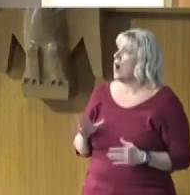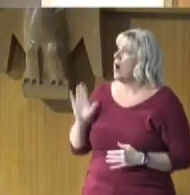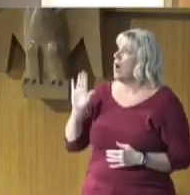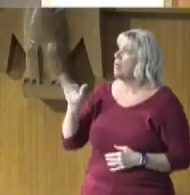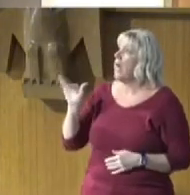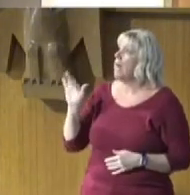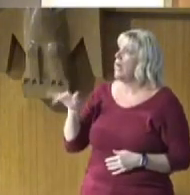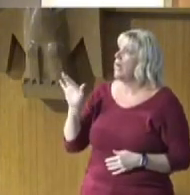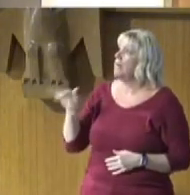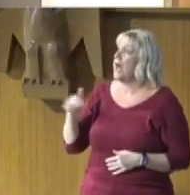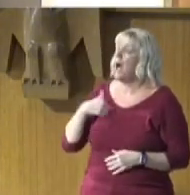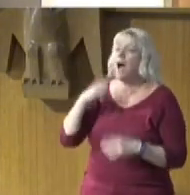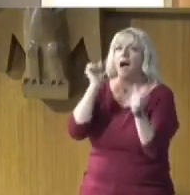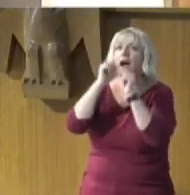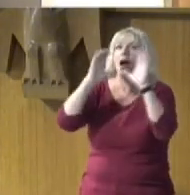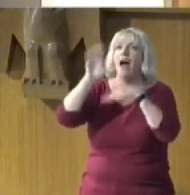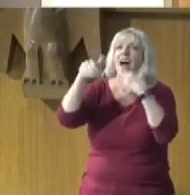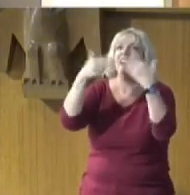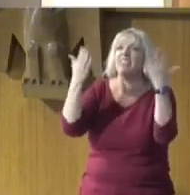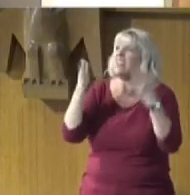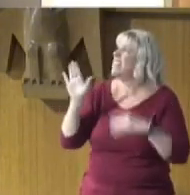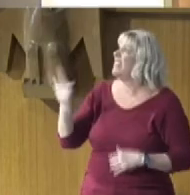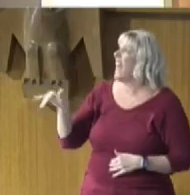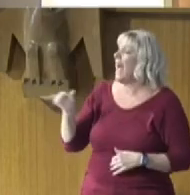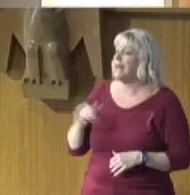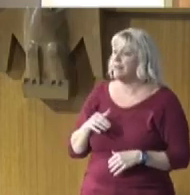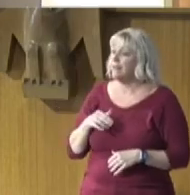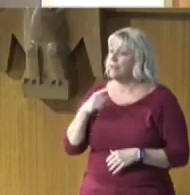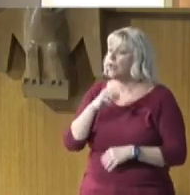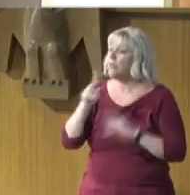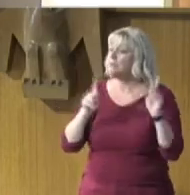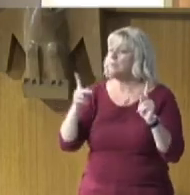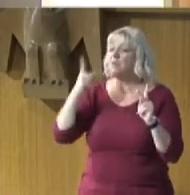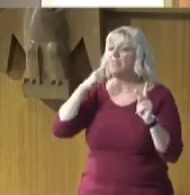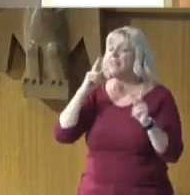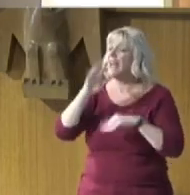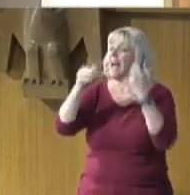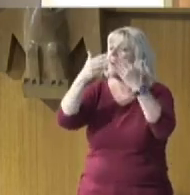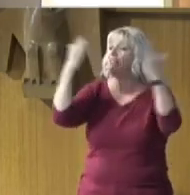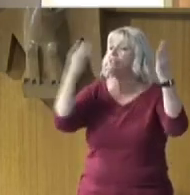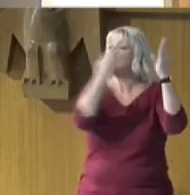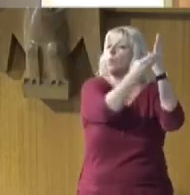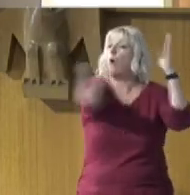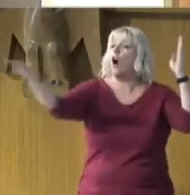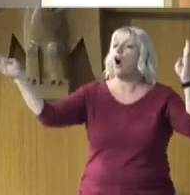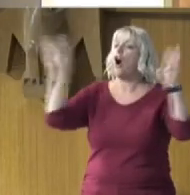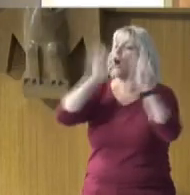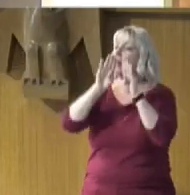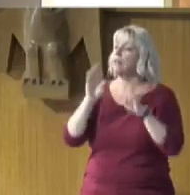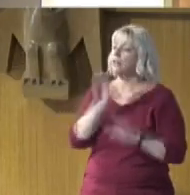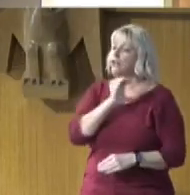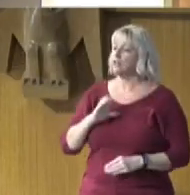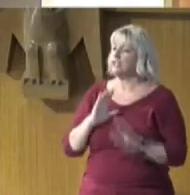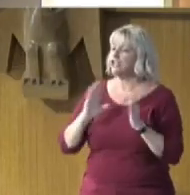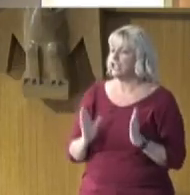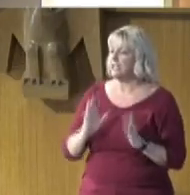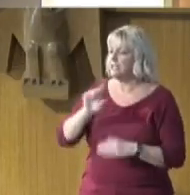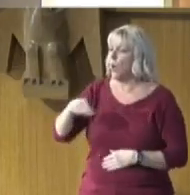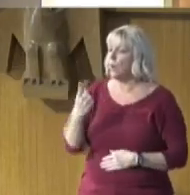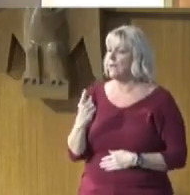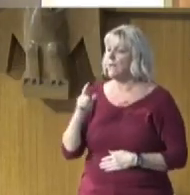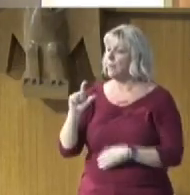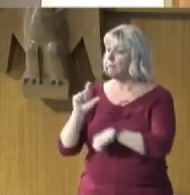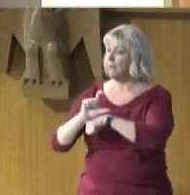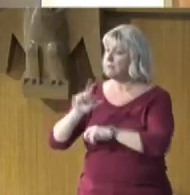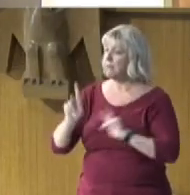of heaven. After all, in their version of heaven, there is a wall, there's only Christians, there is a Muslim travel ban, all